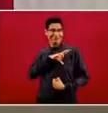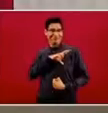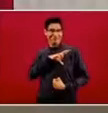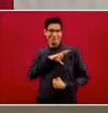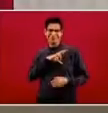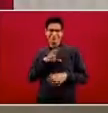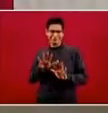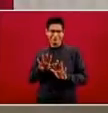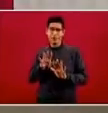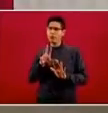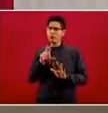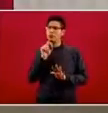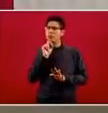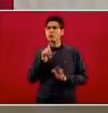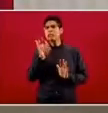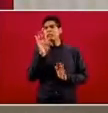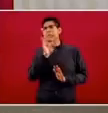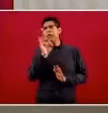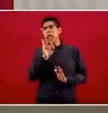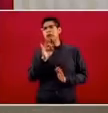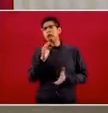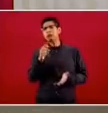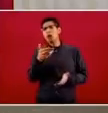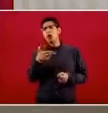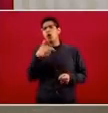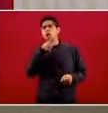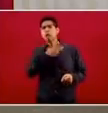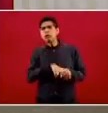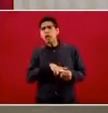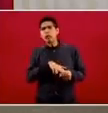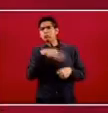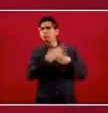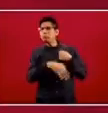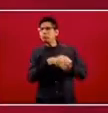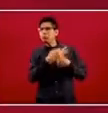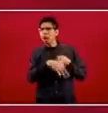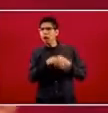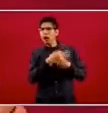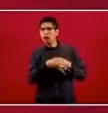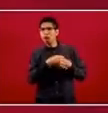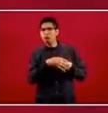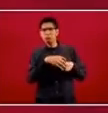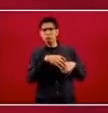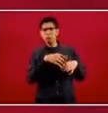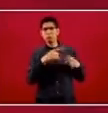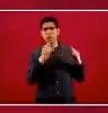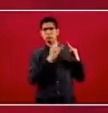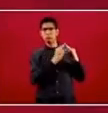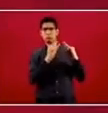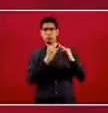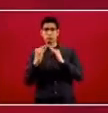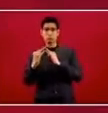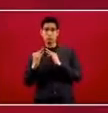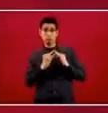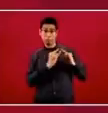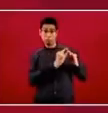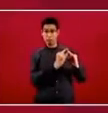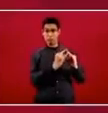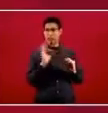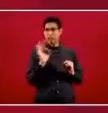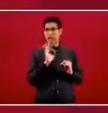So it would not be surprising if we had to, when phase 3 of the epidemic came, we had